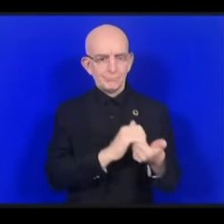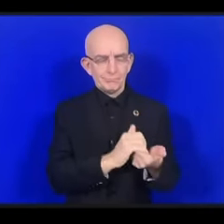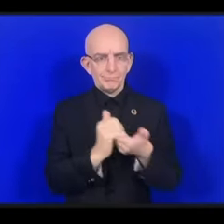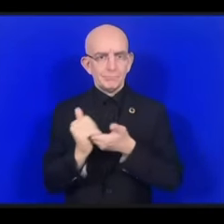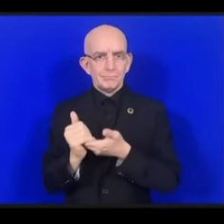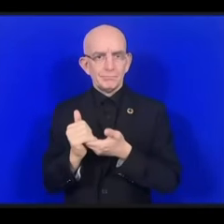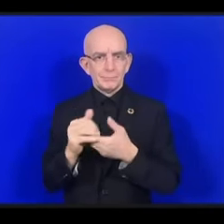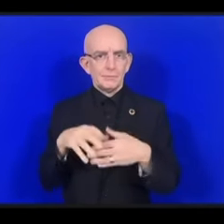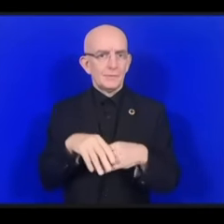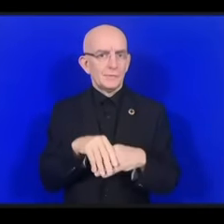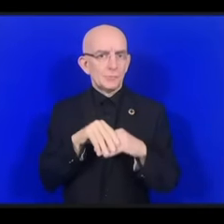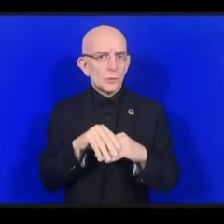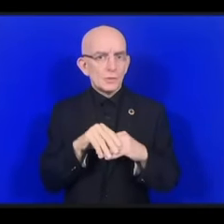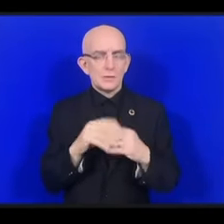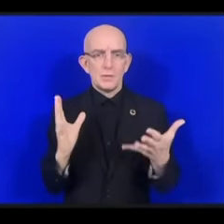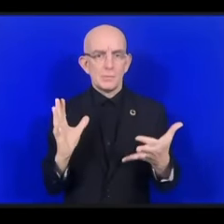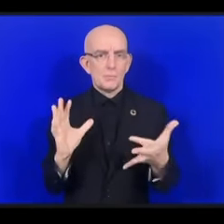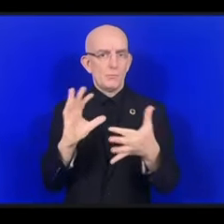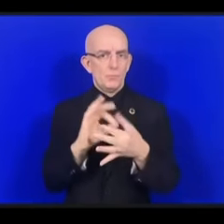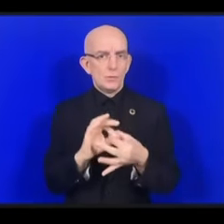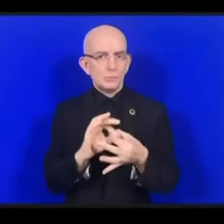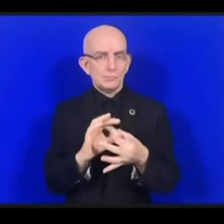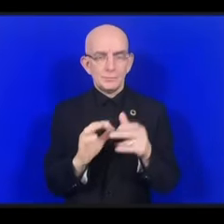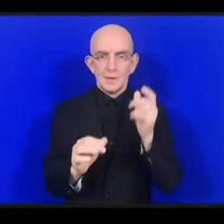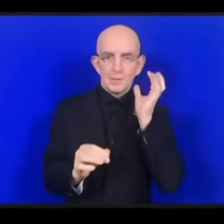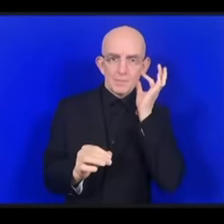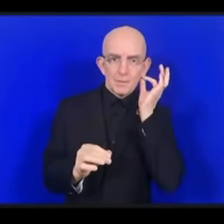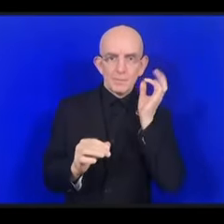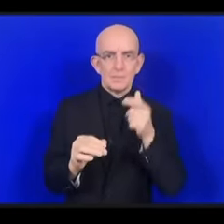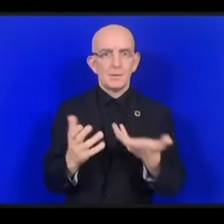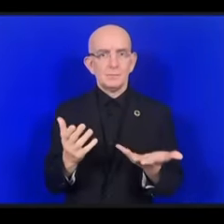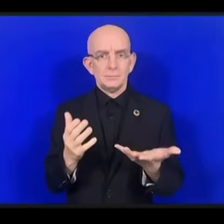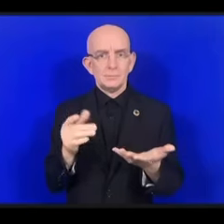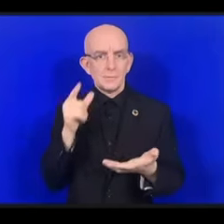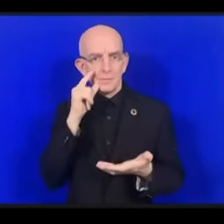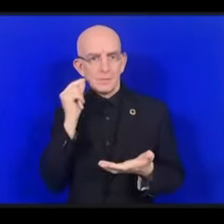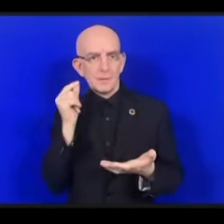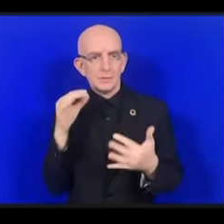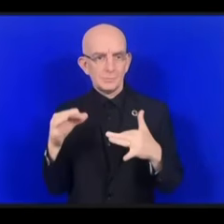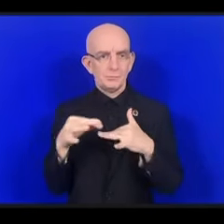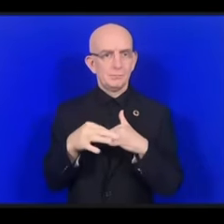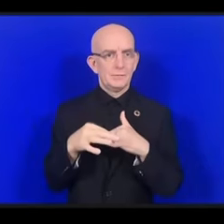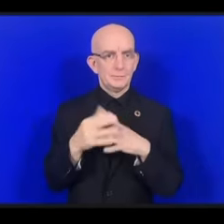earlier. So it carries